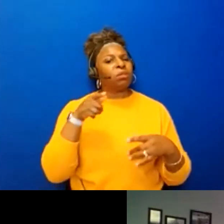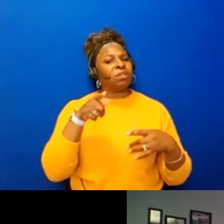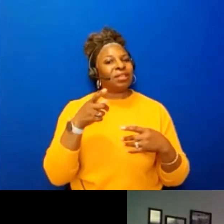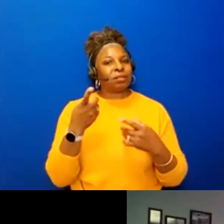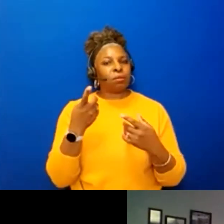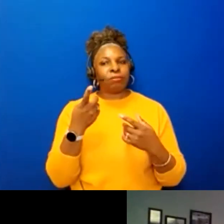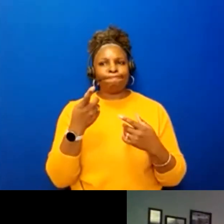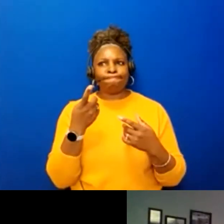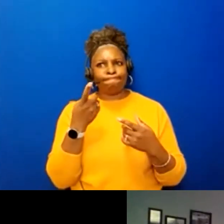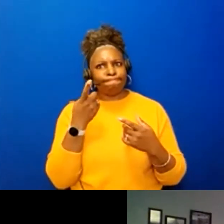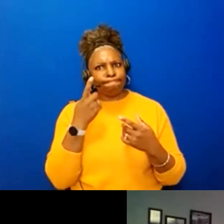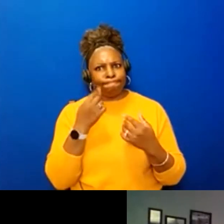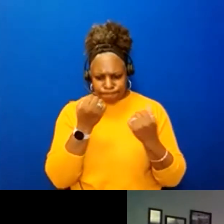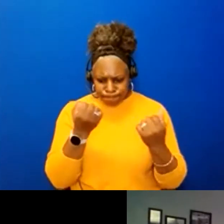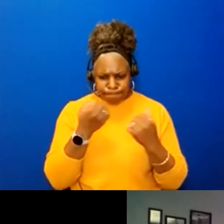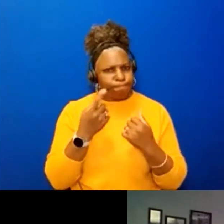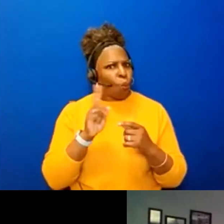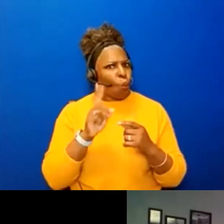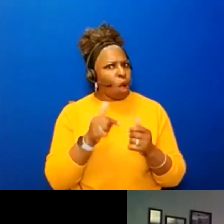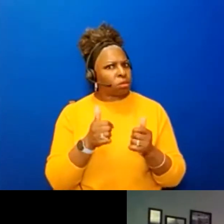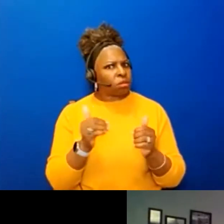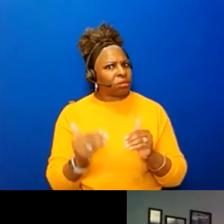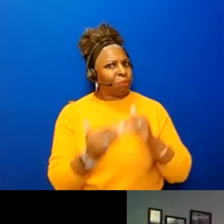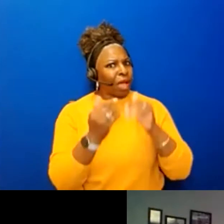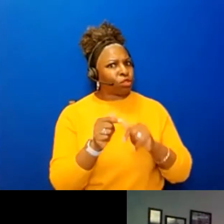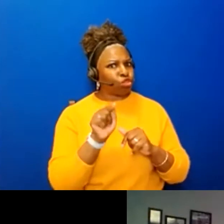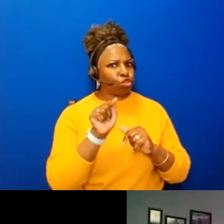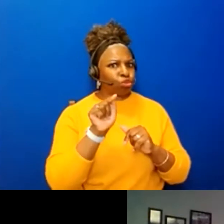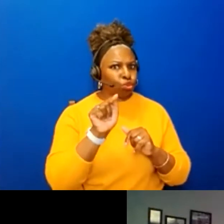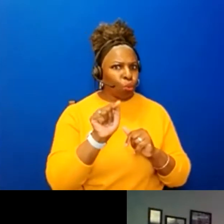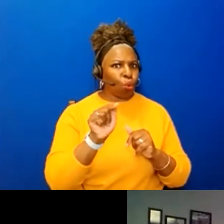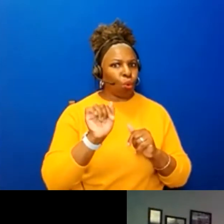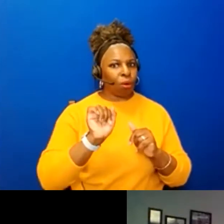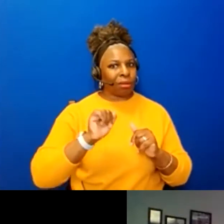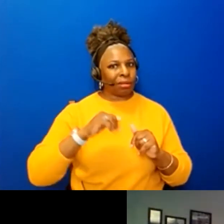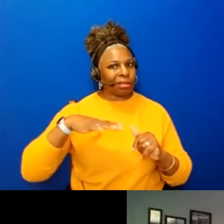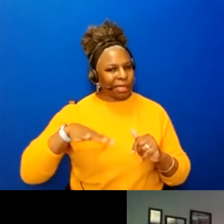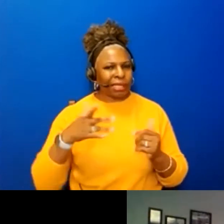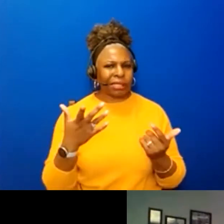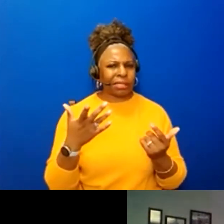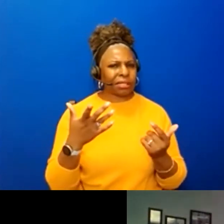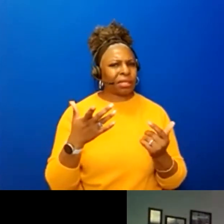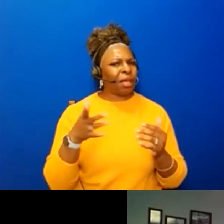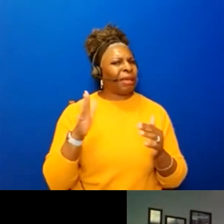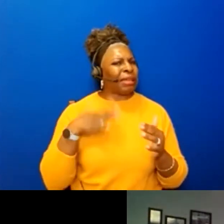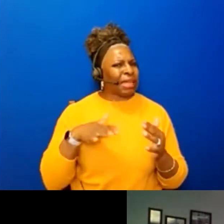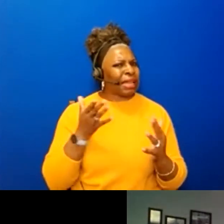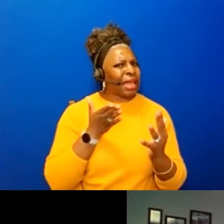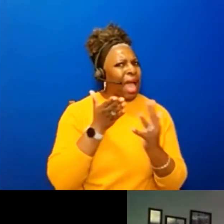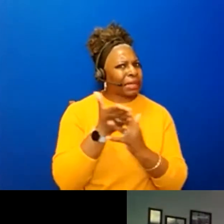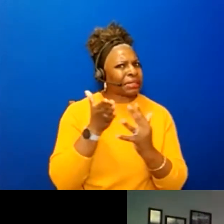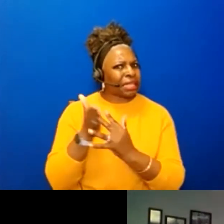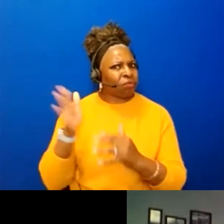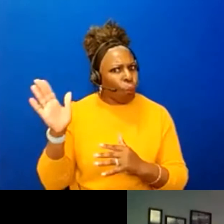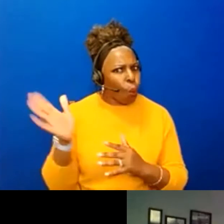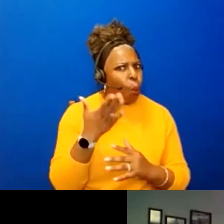you, and that can come in all sorts of different forms. And I think the important thing is that it's accessible to everybody, and it shouldn't be that someone's